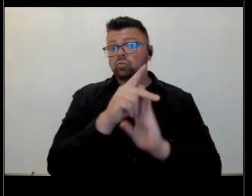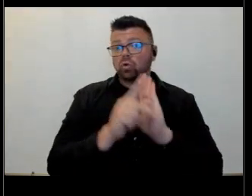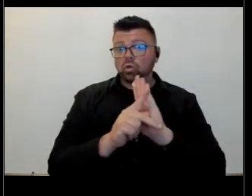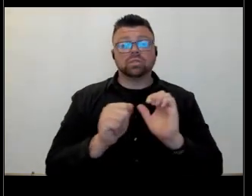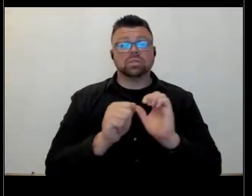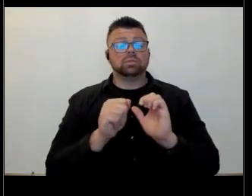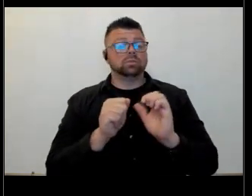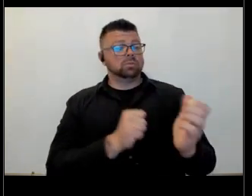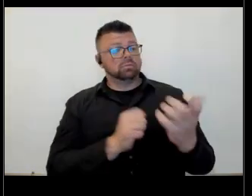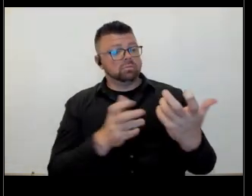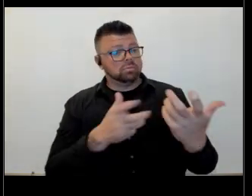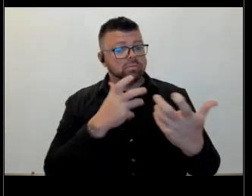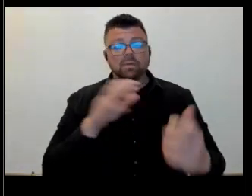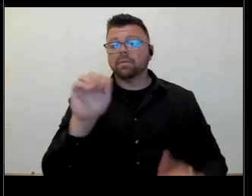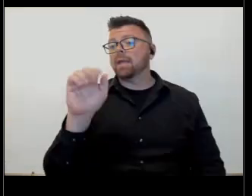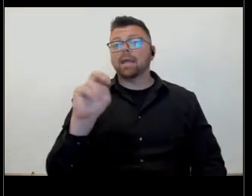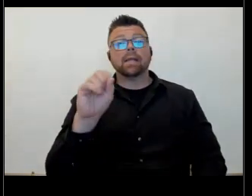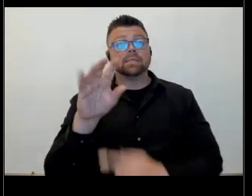in ANSI.